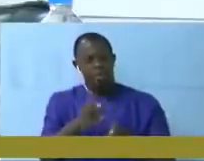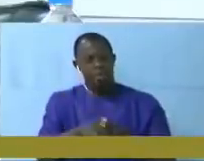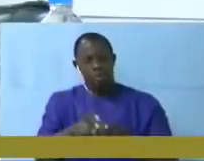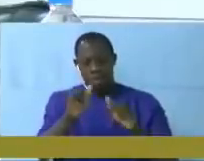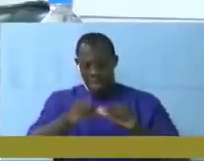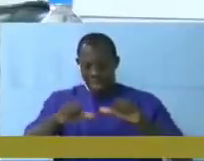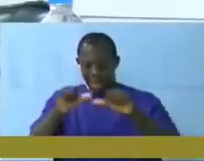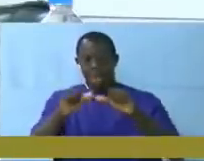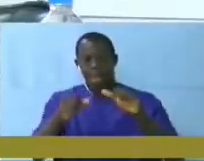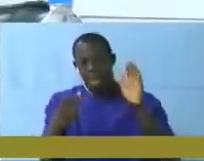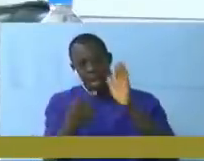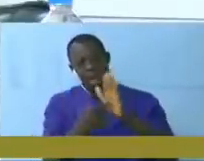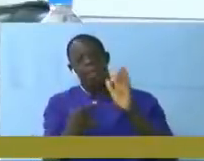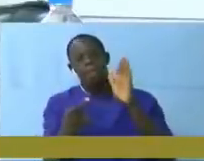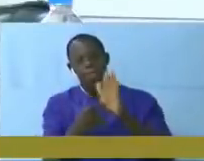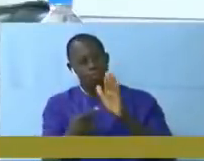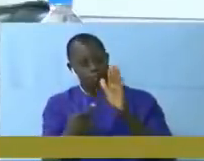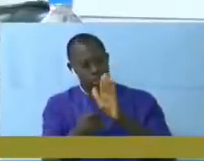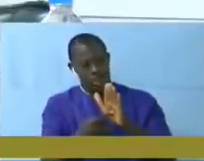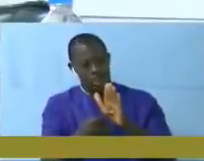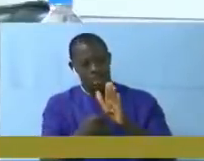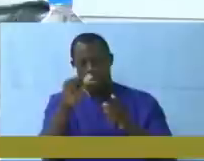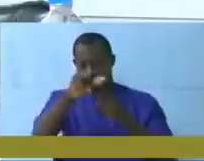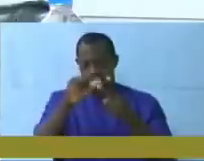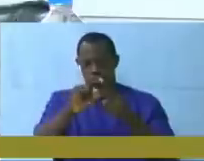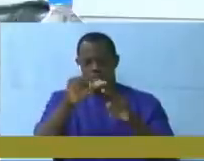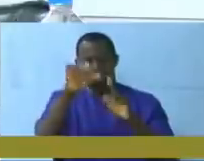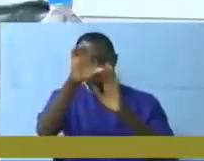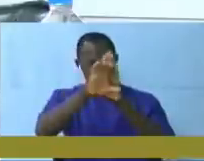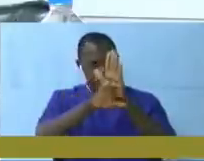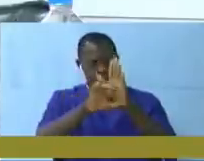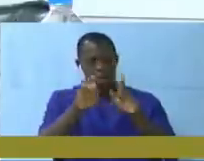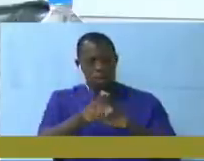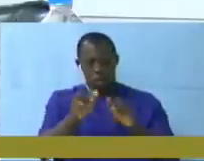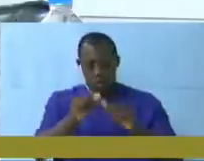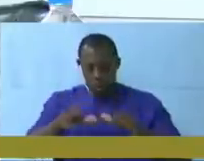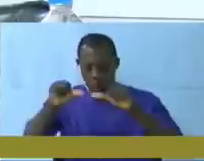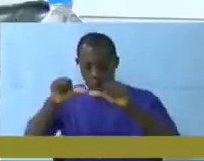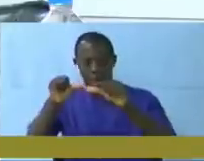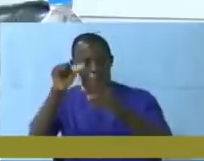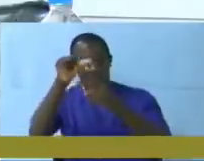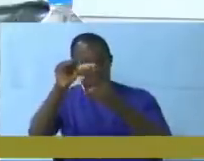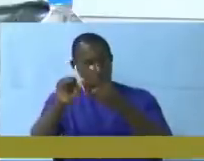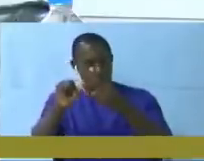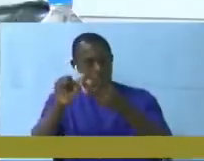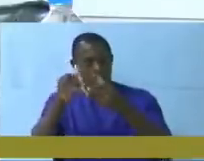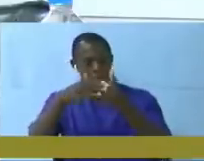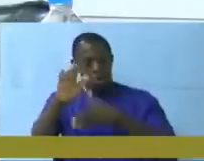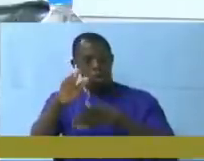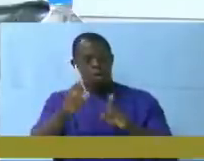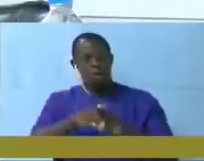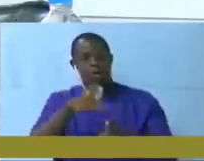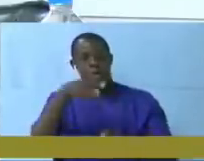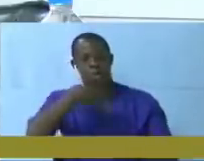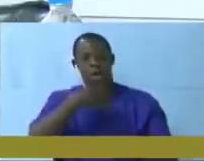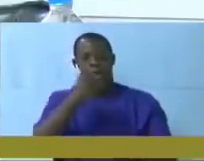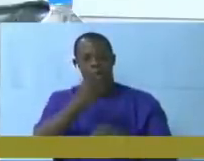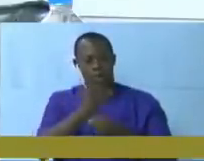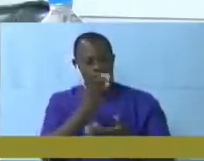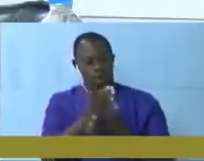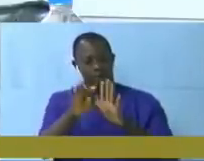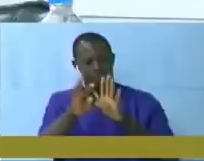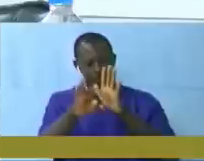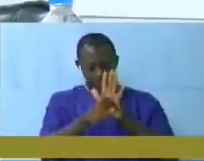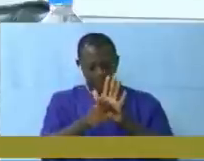provisions. Of course, all parts of a constitution are entrenched, but you entrain certain clauses because you